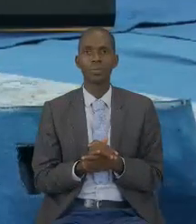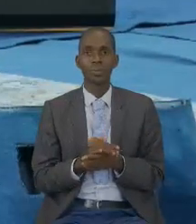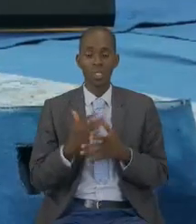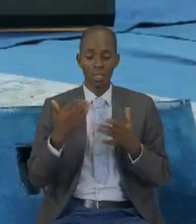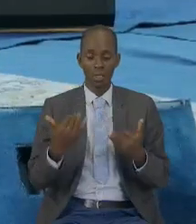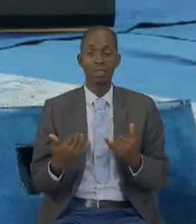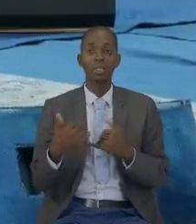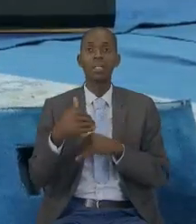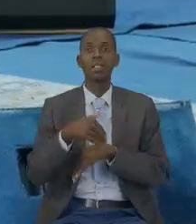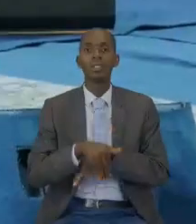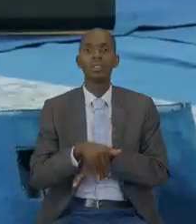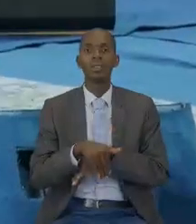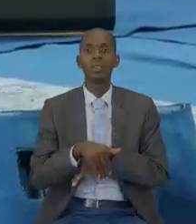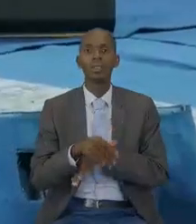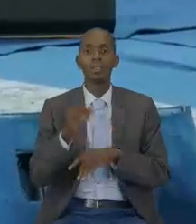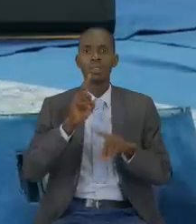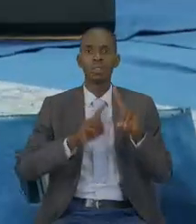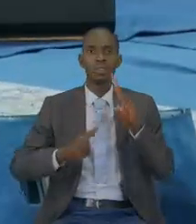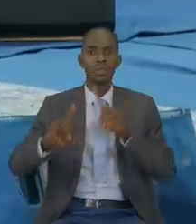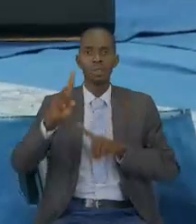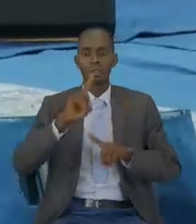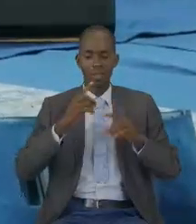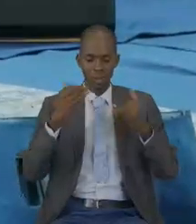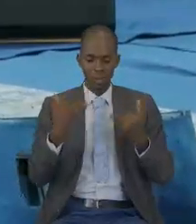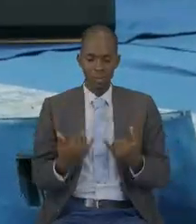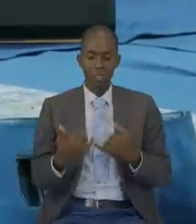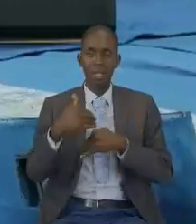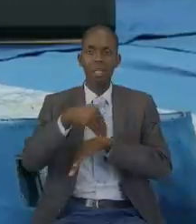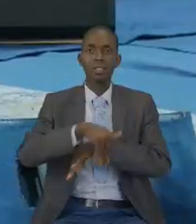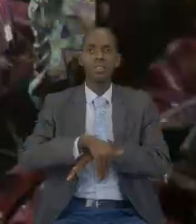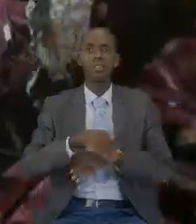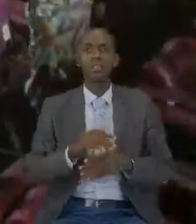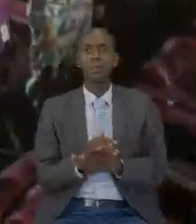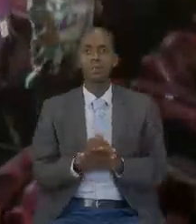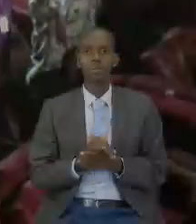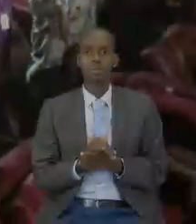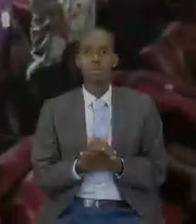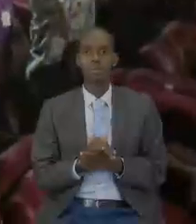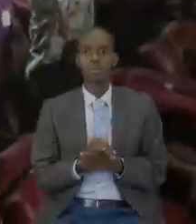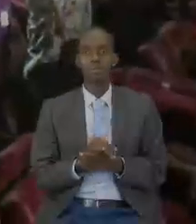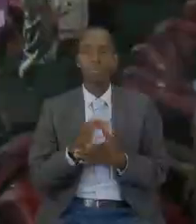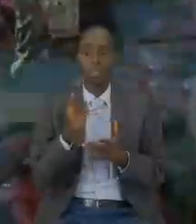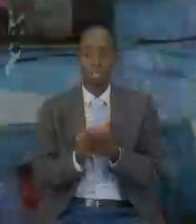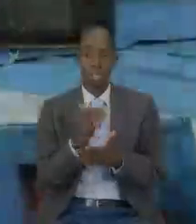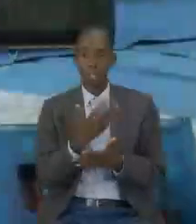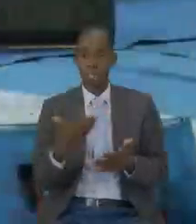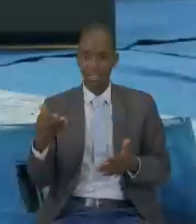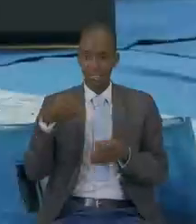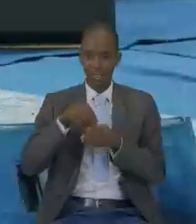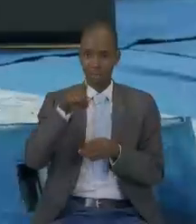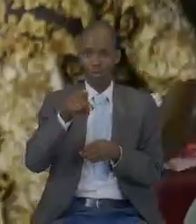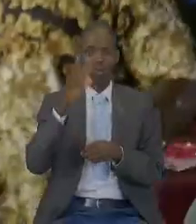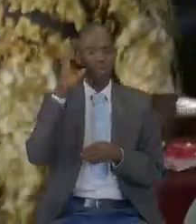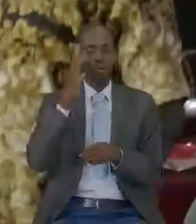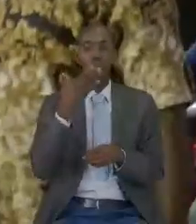Tonight, somebody shout, tonight, that thing there will disappear.